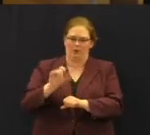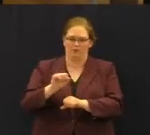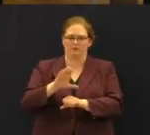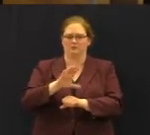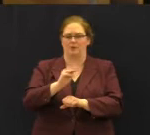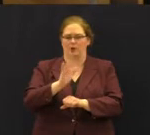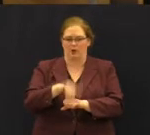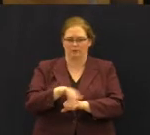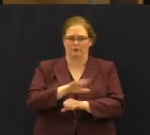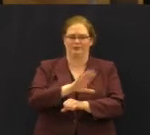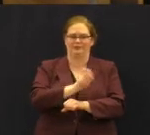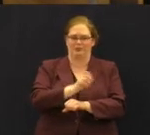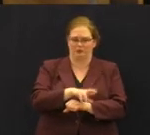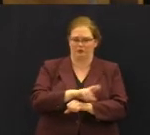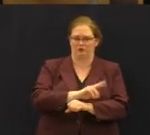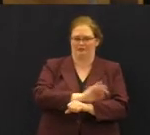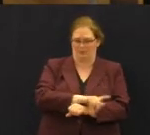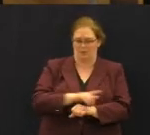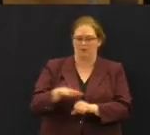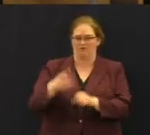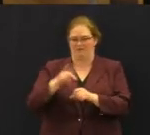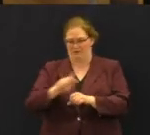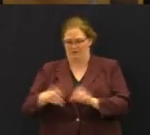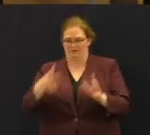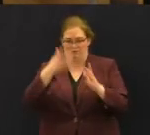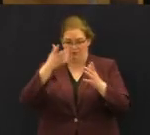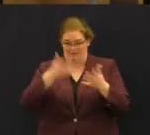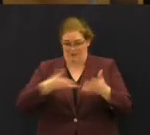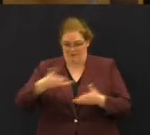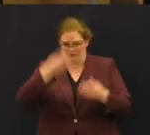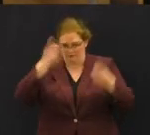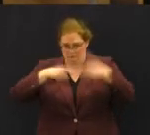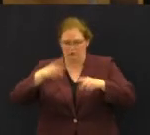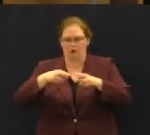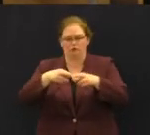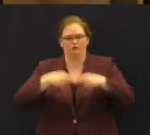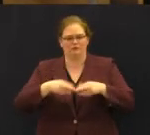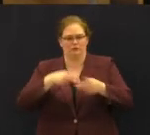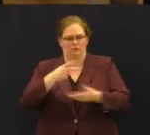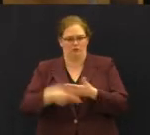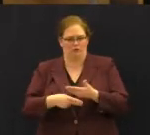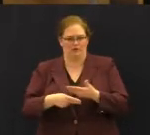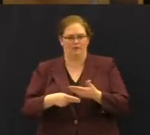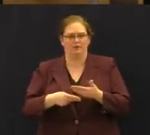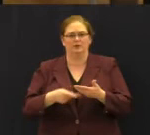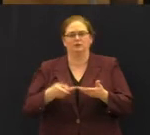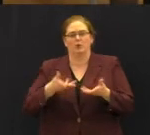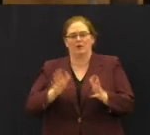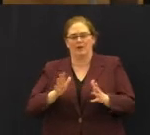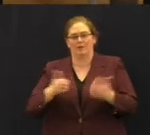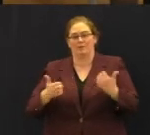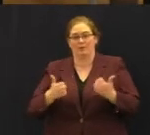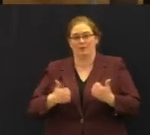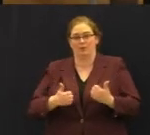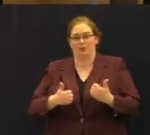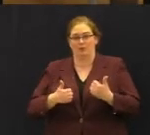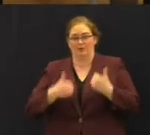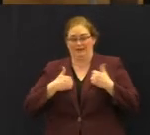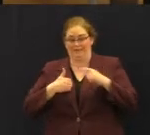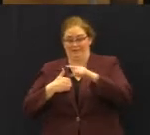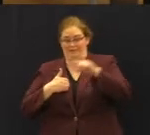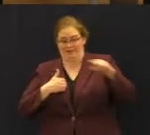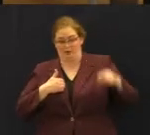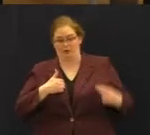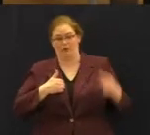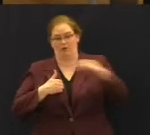Philadelphia. This is an agreement between the 5 of us to create a regional program. So essentially, we're allowing residents from the 4 other counties to attend